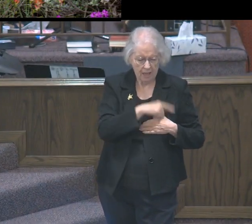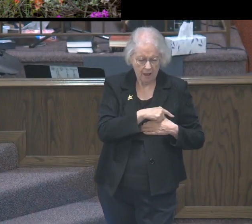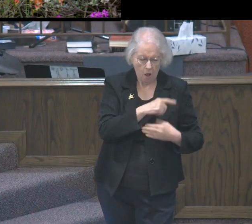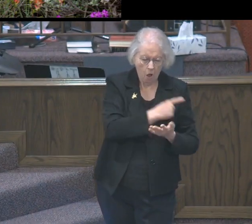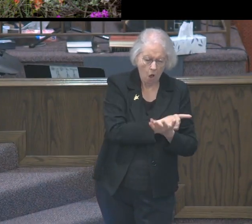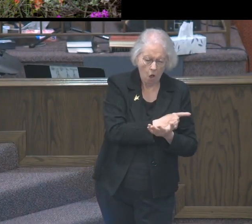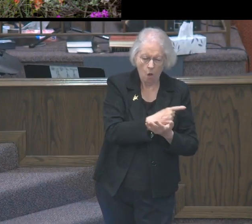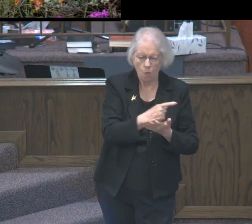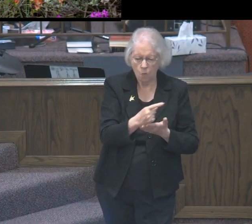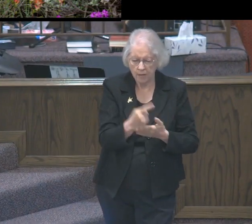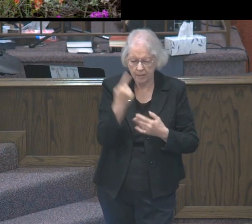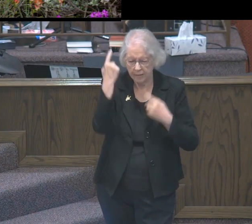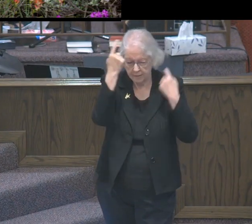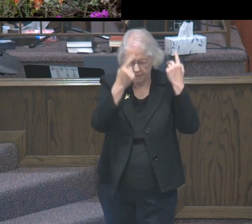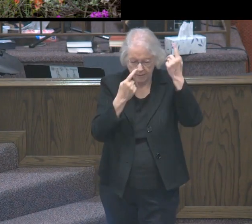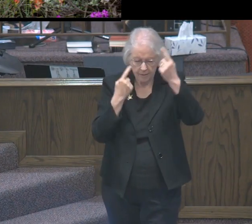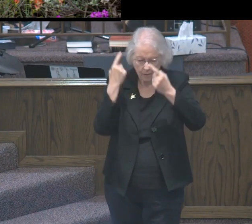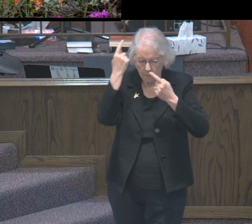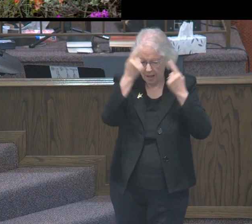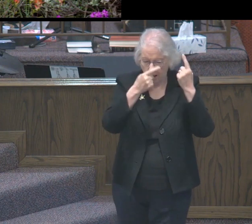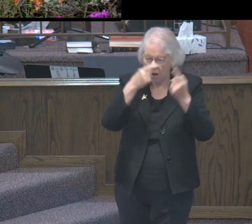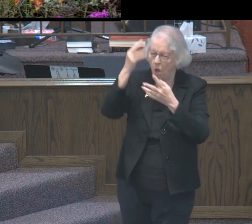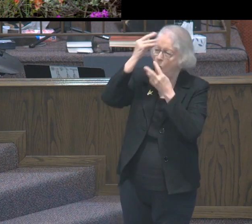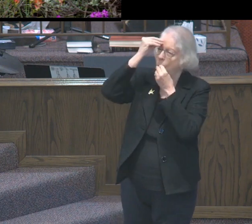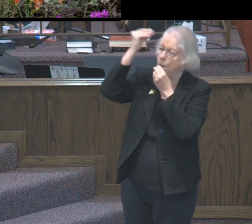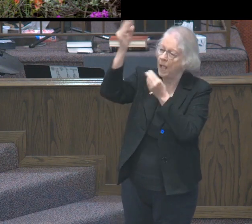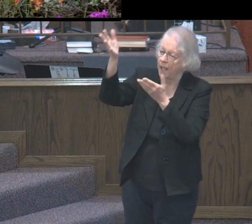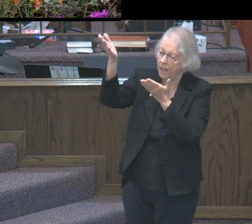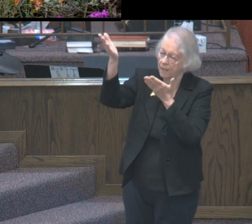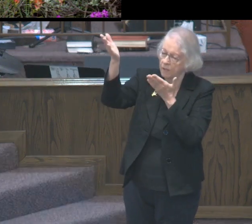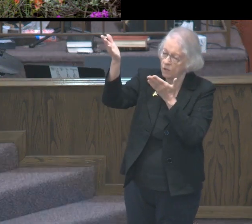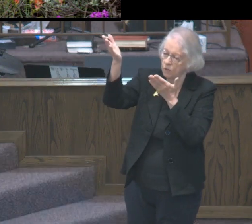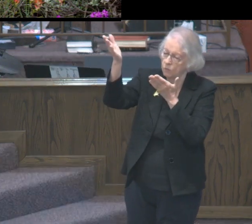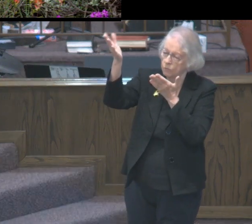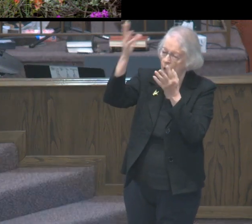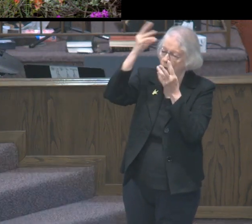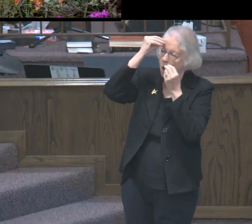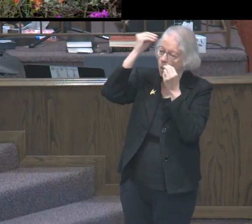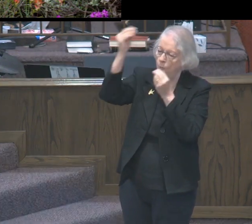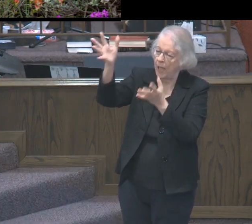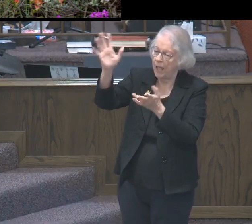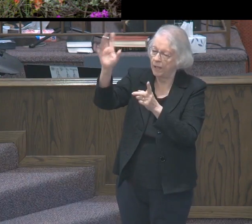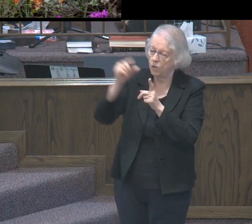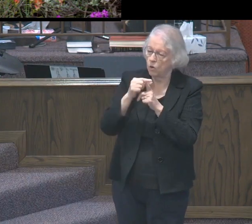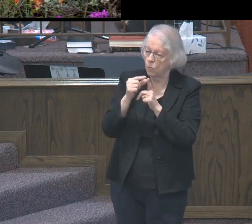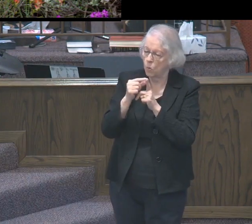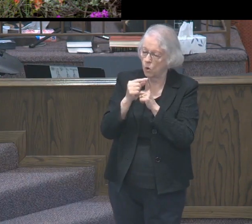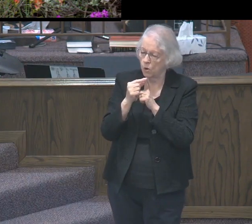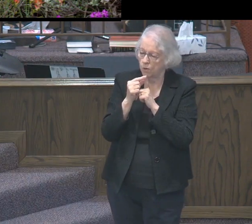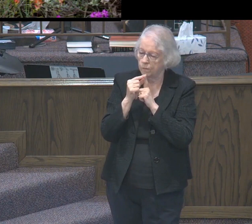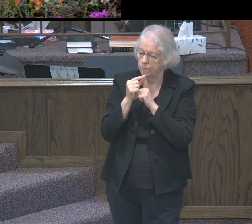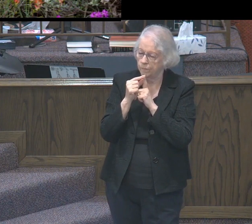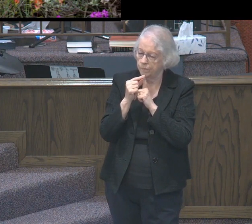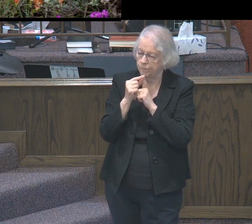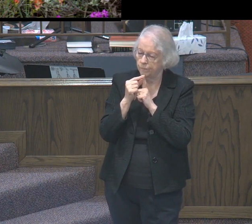us because of our obedience. A home in heaven forever with you and your Son,